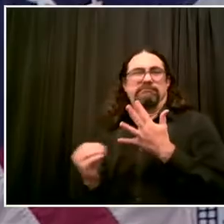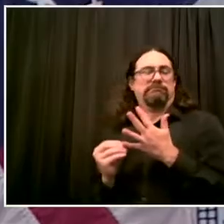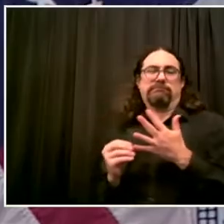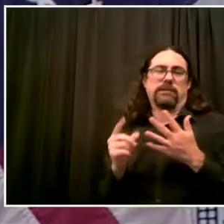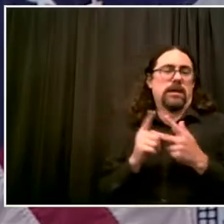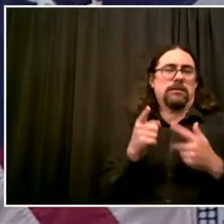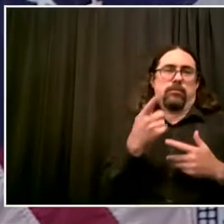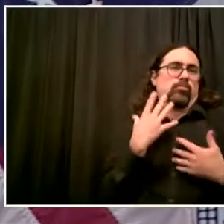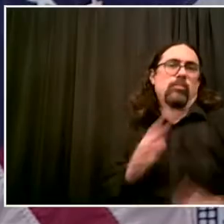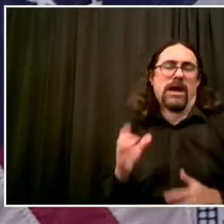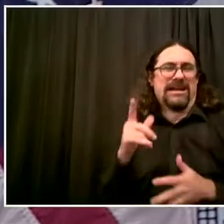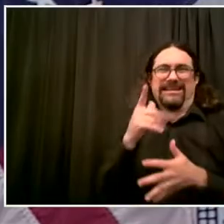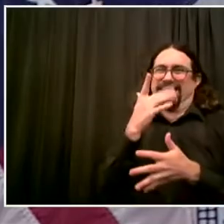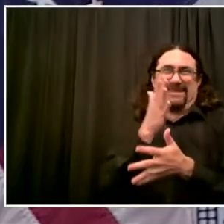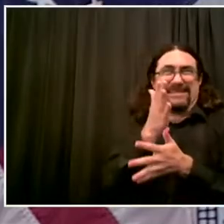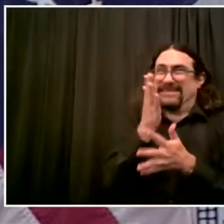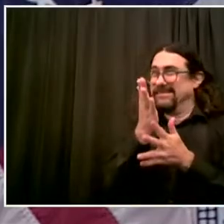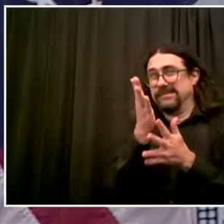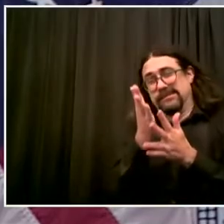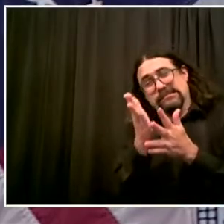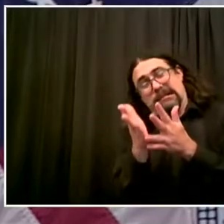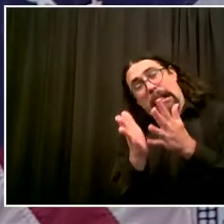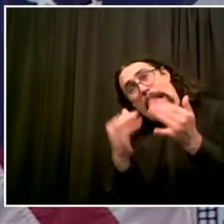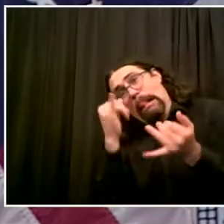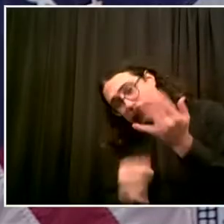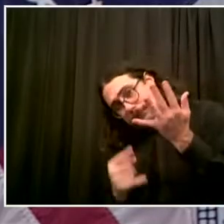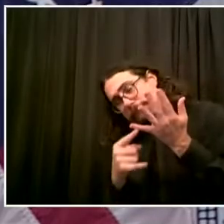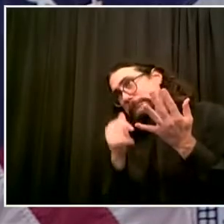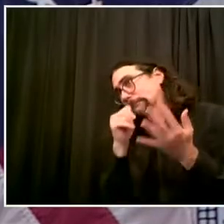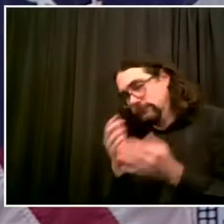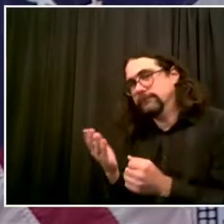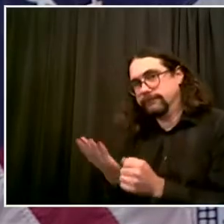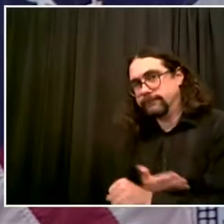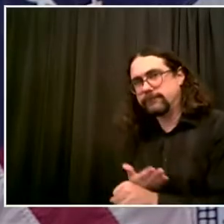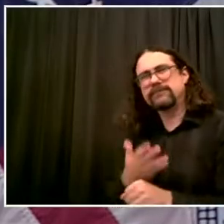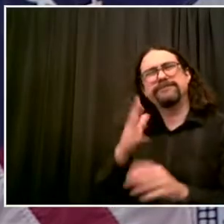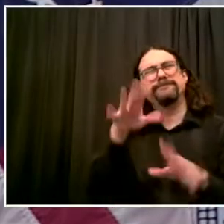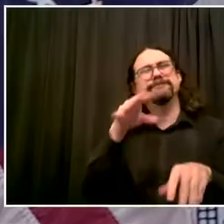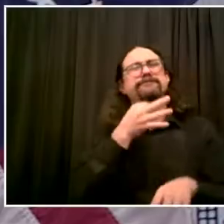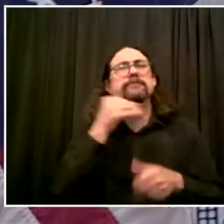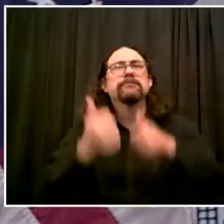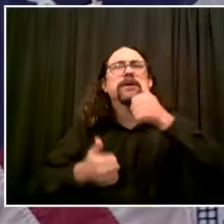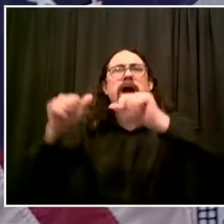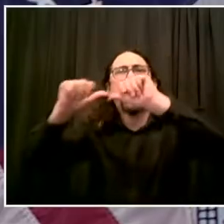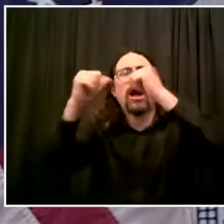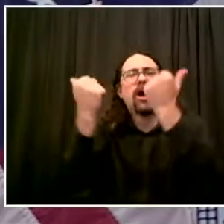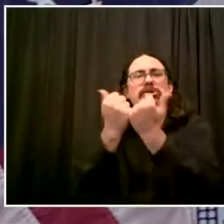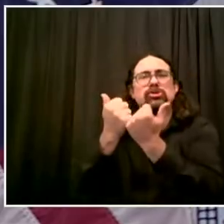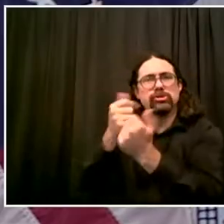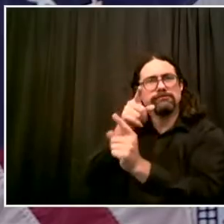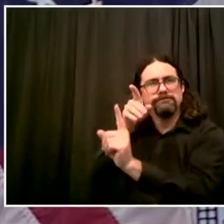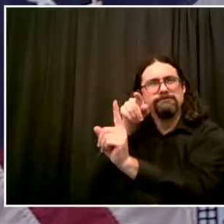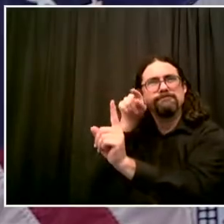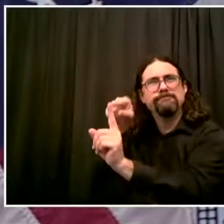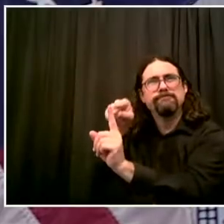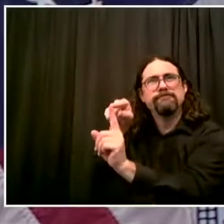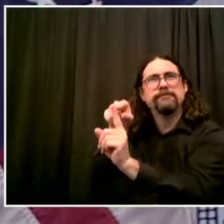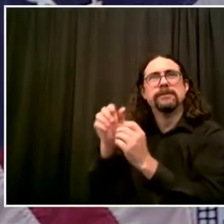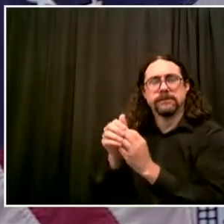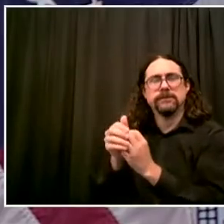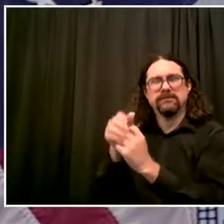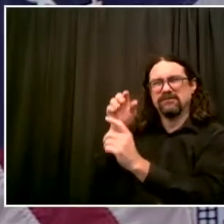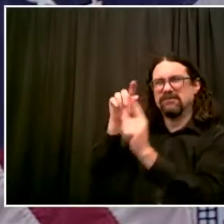mayor's office? Katie, if we get to that level, and again, we're deep in conversations with the labor unions trying to find